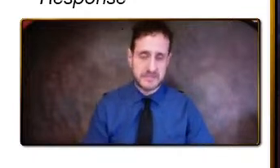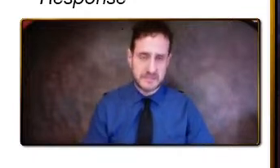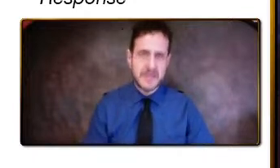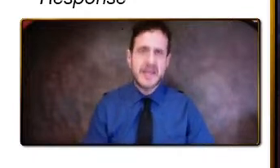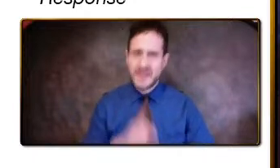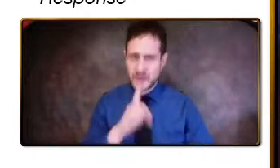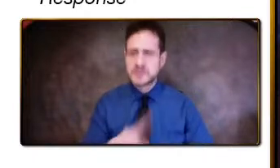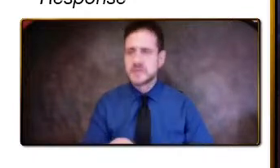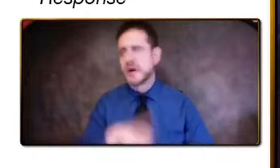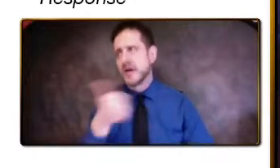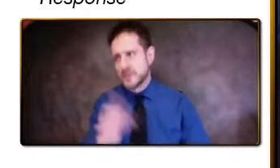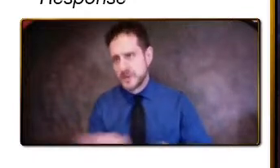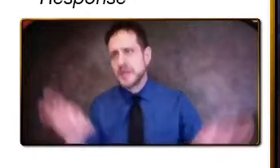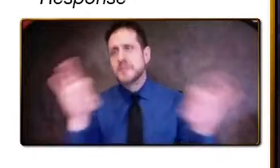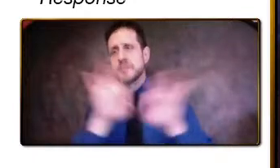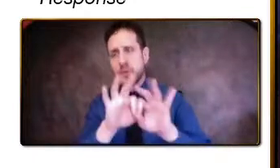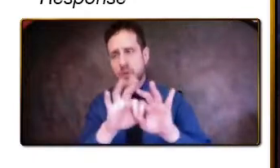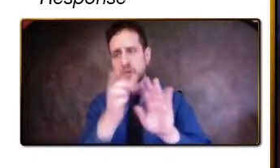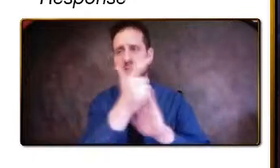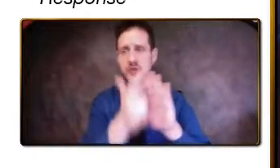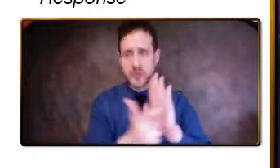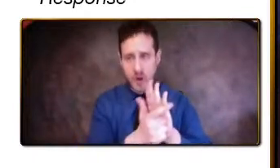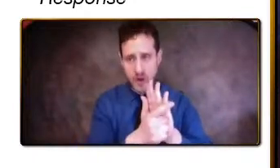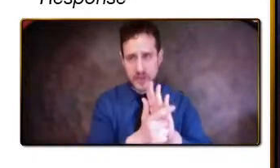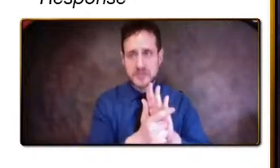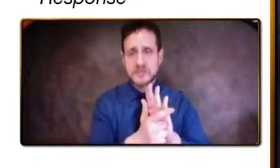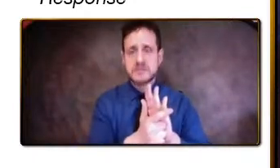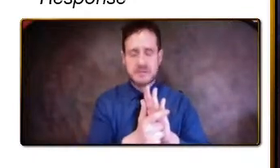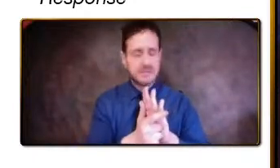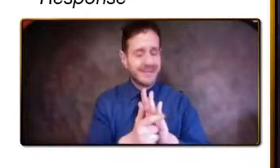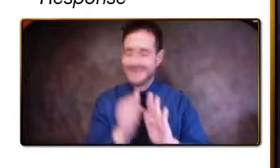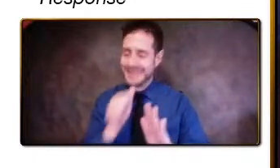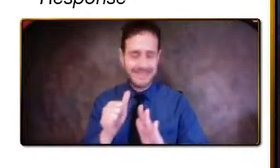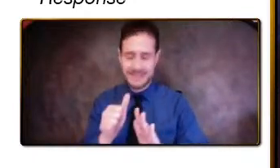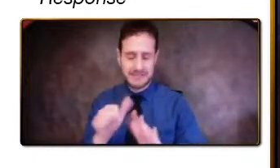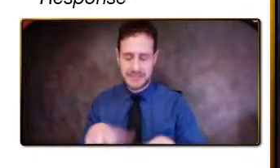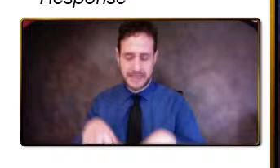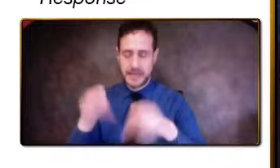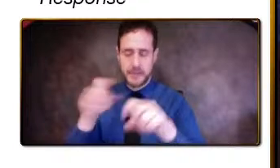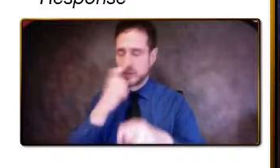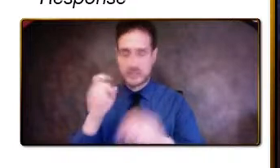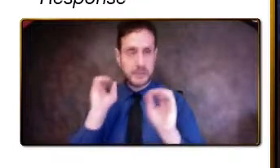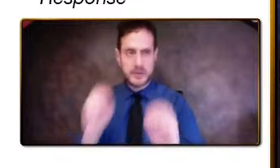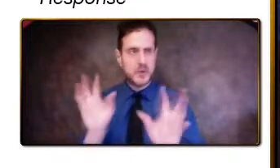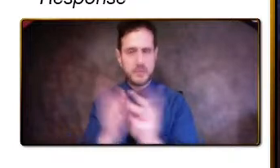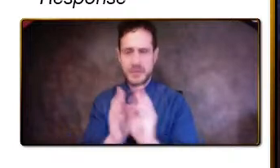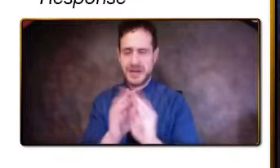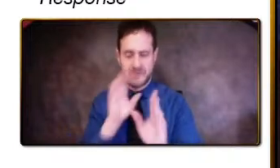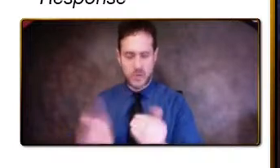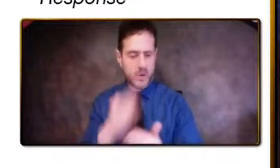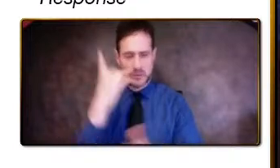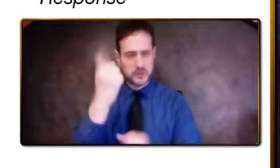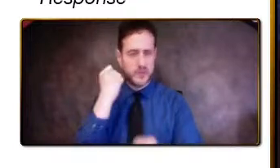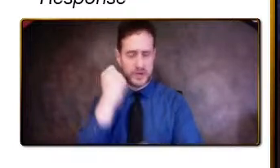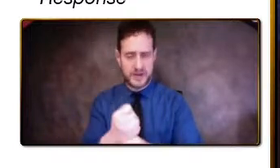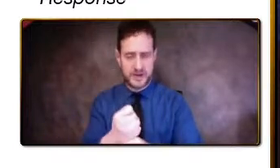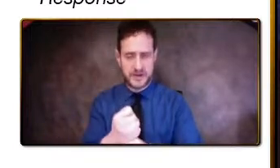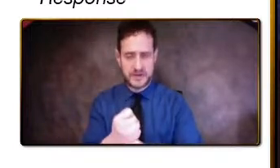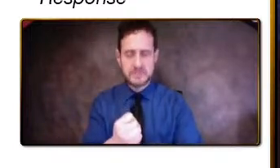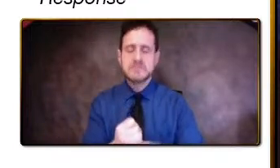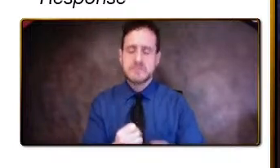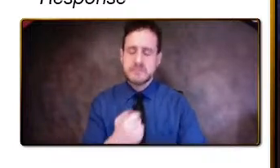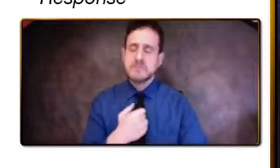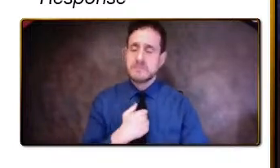other legislation, and which hadn't been taken up because there had been no session for almost a year. So